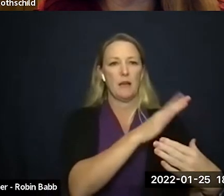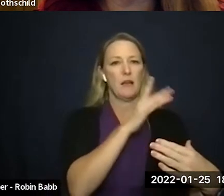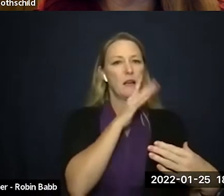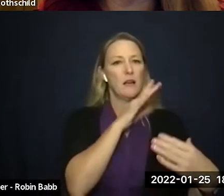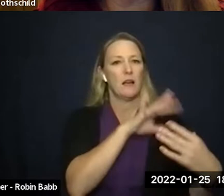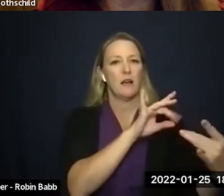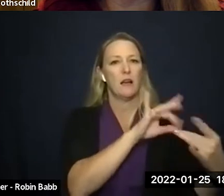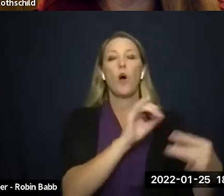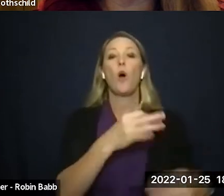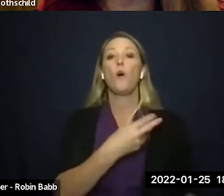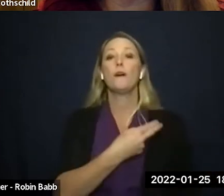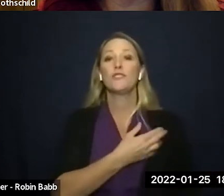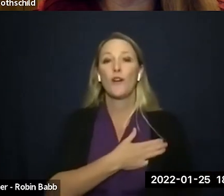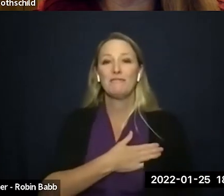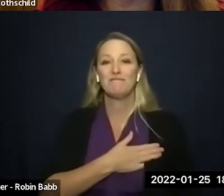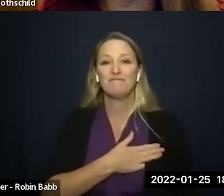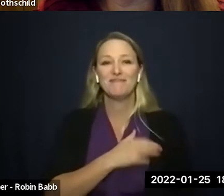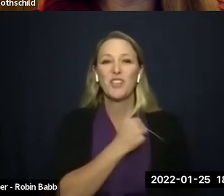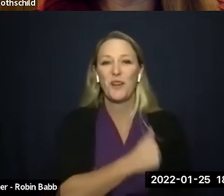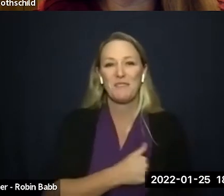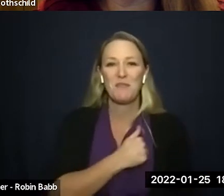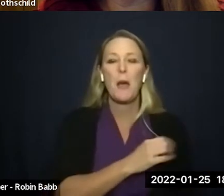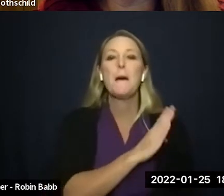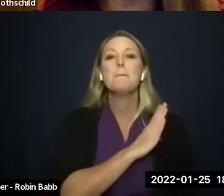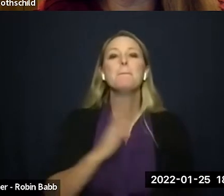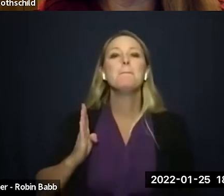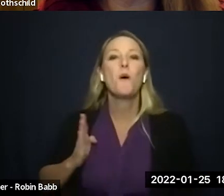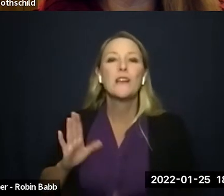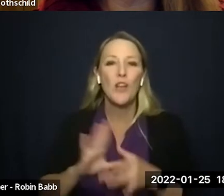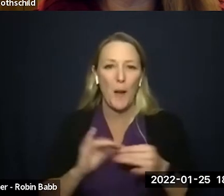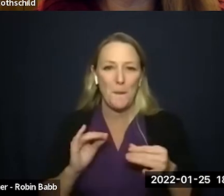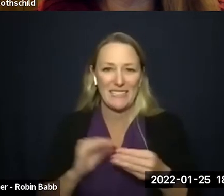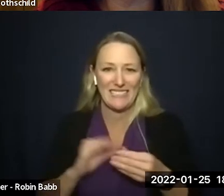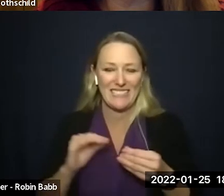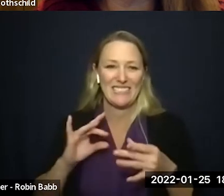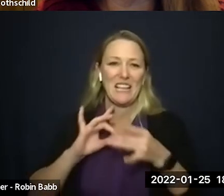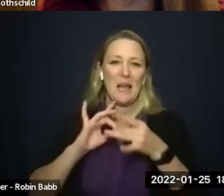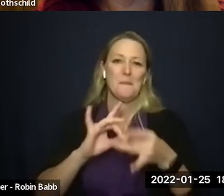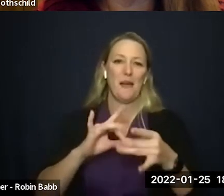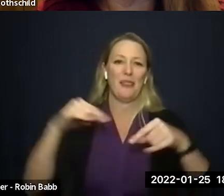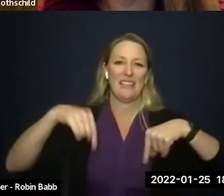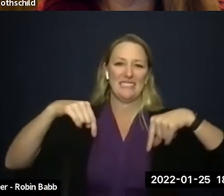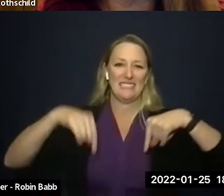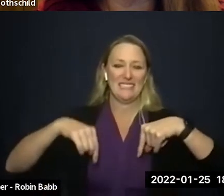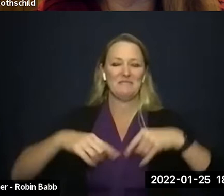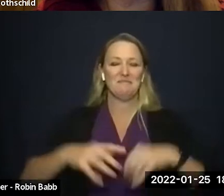oh i'm sorry um sorry board comment on this item apologies